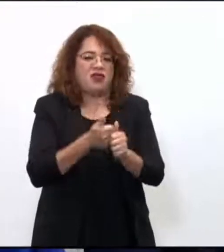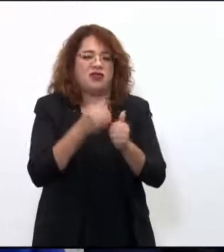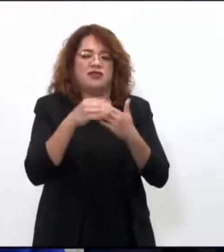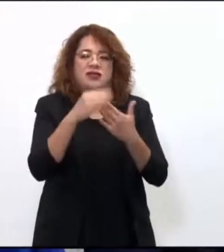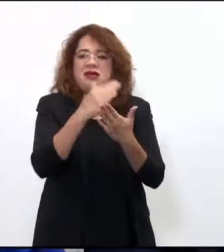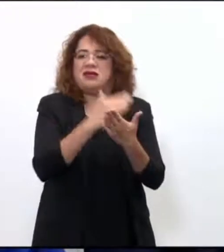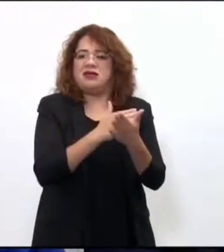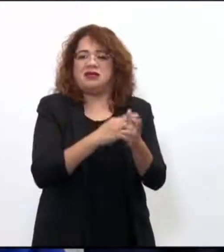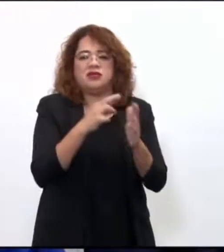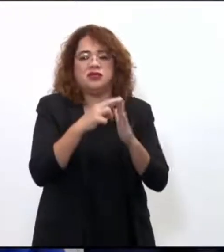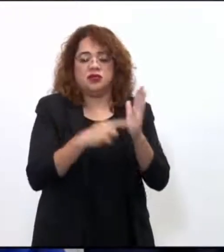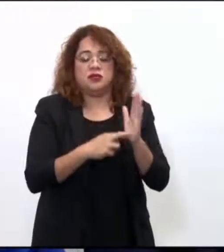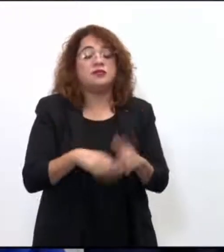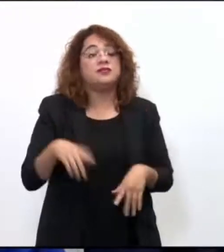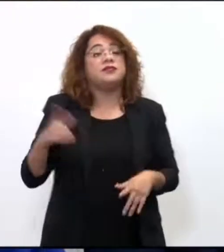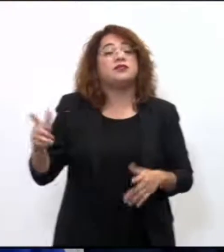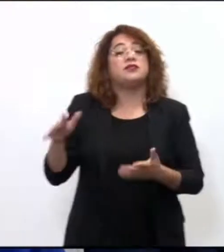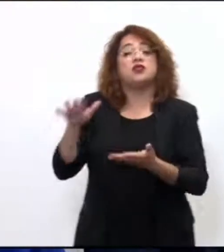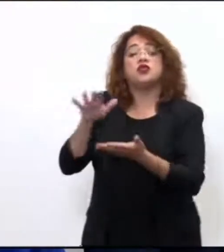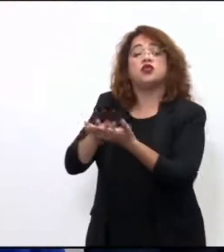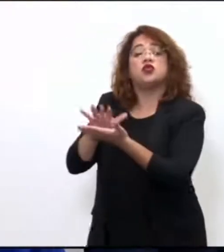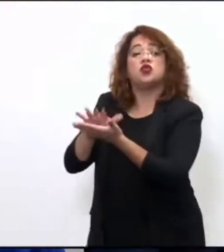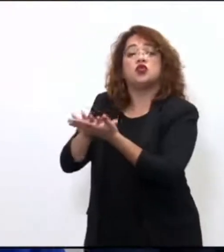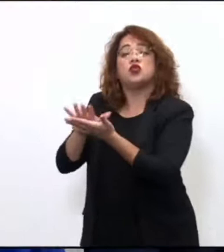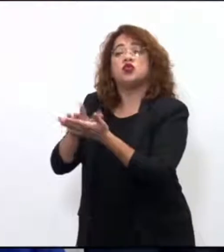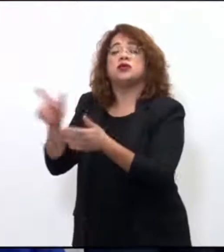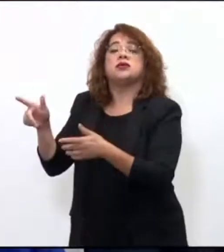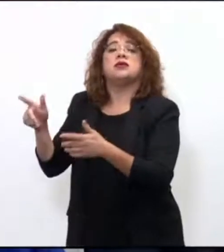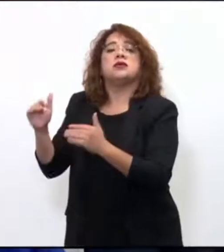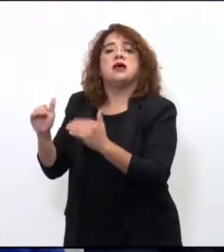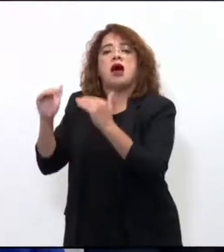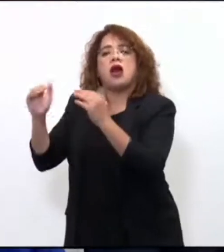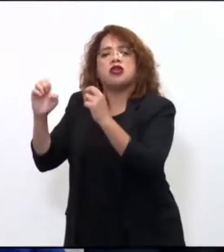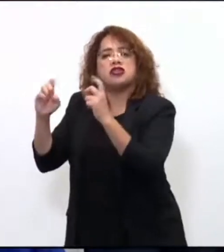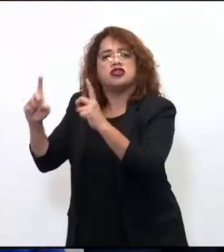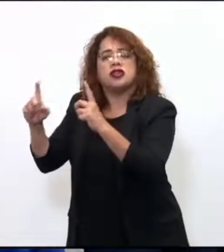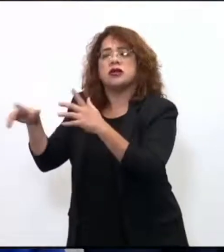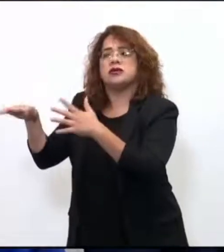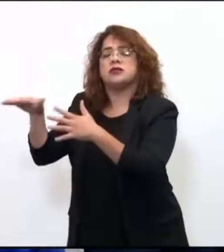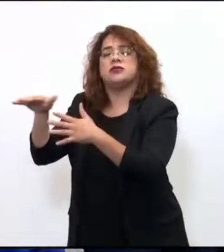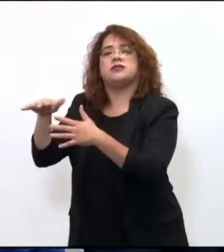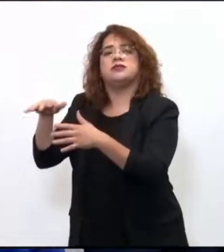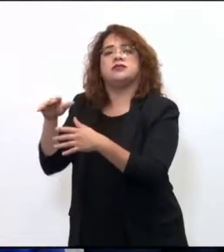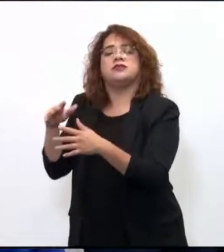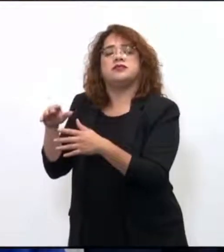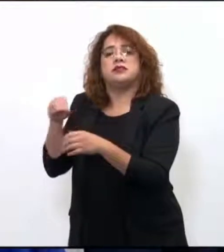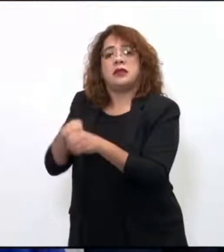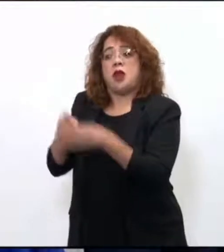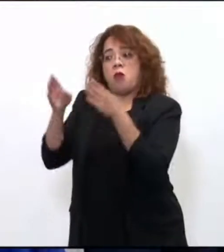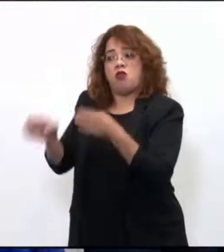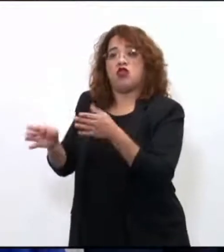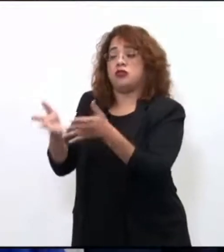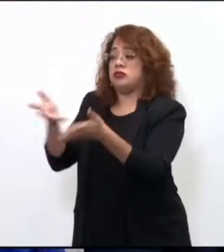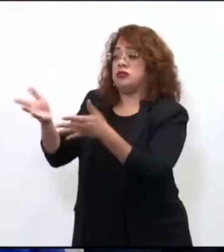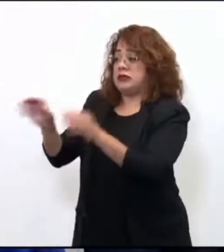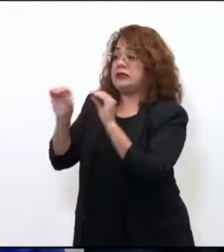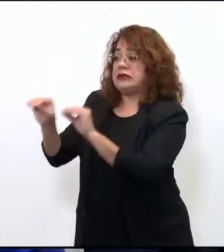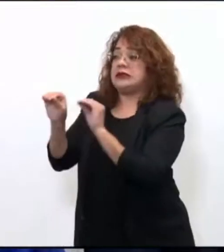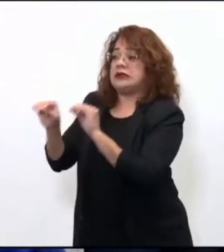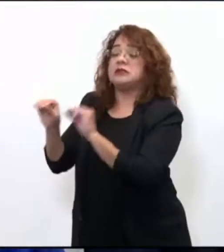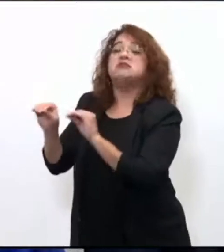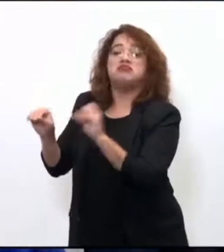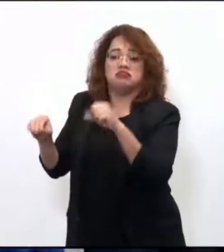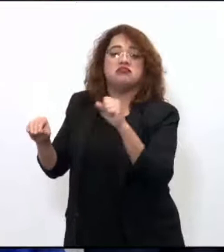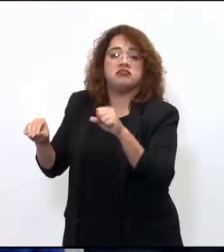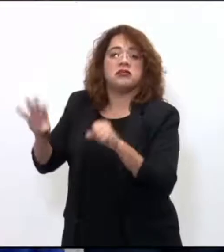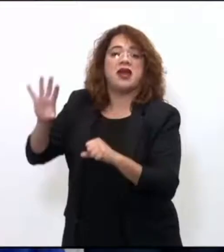Institutes of higher education may offer in-person instruction limited to